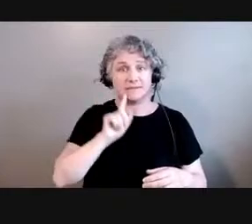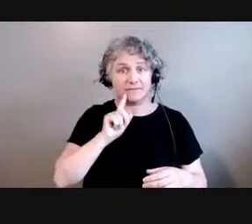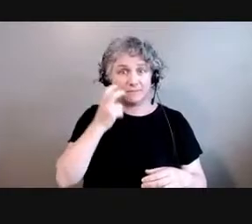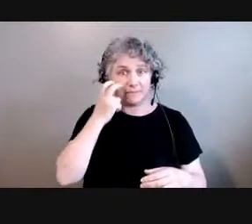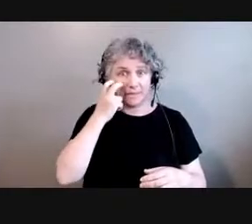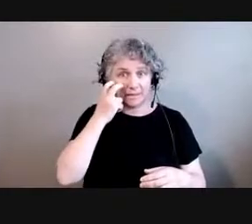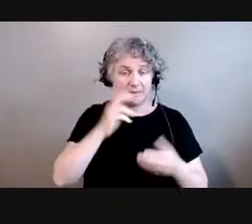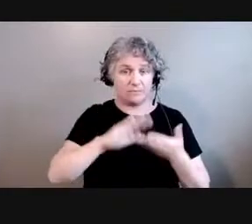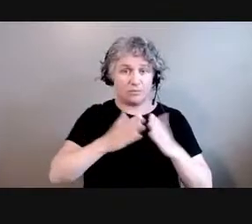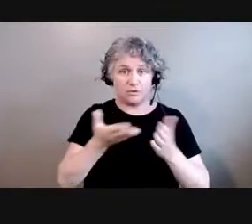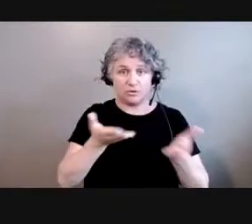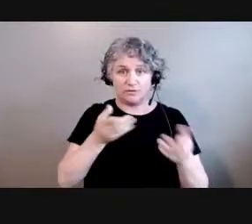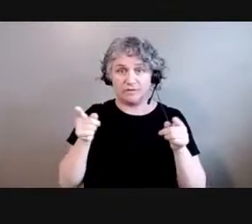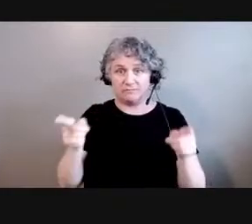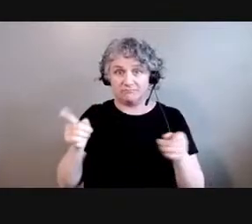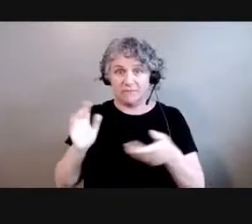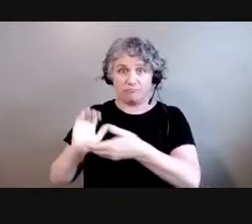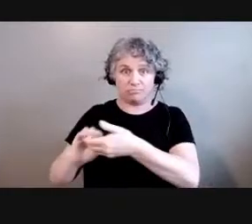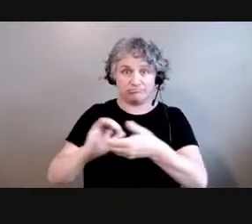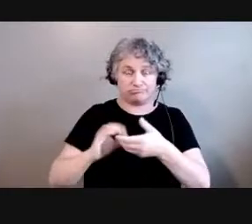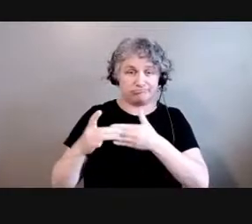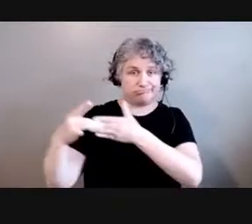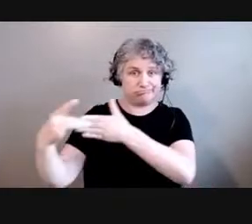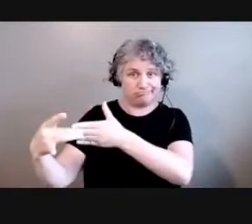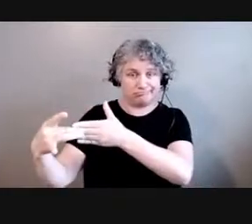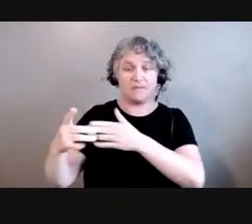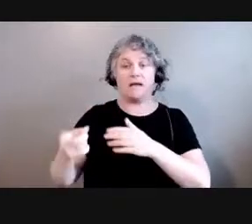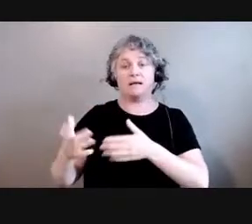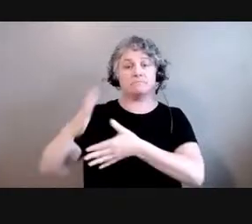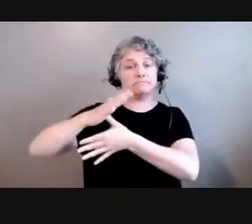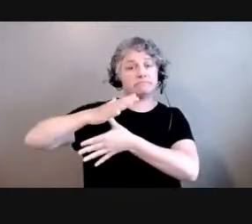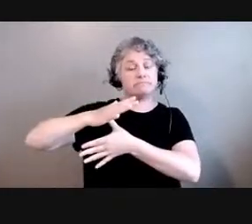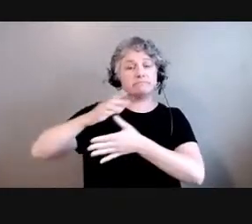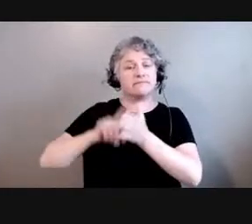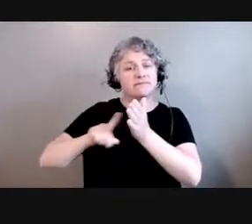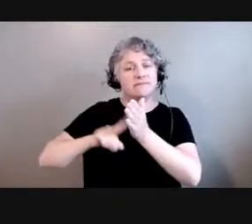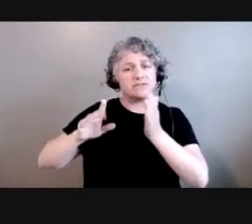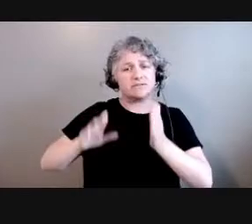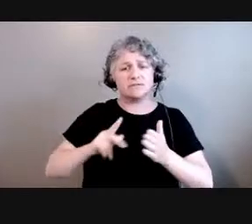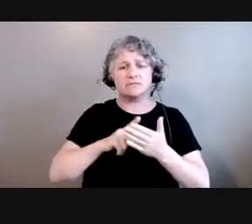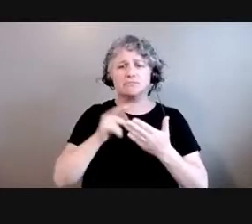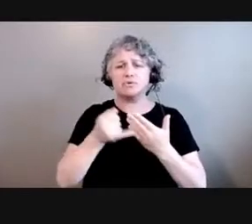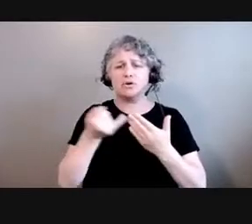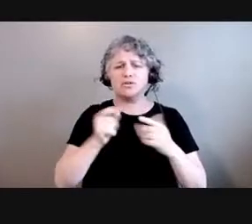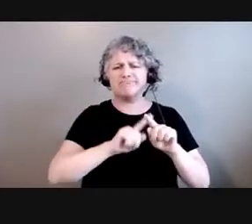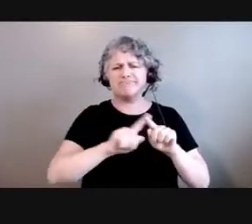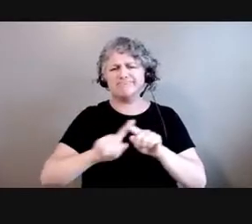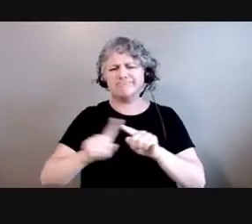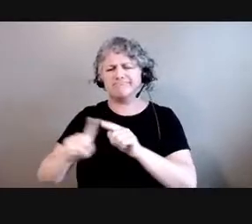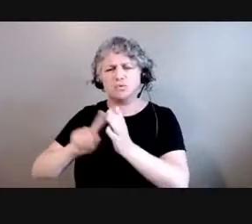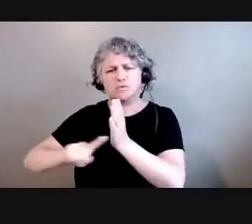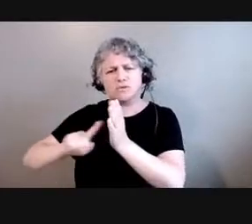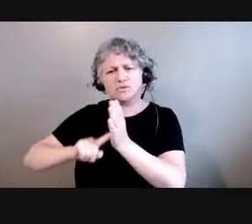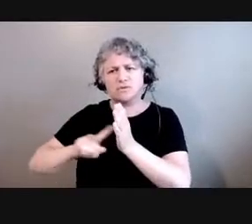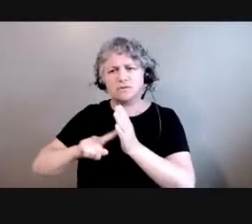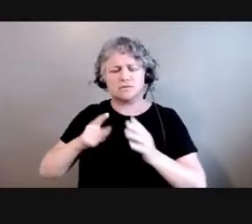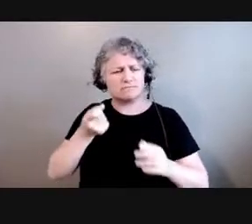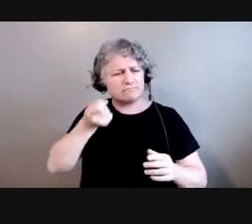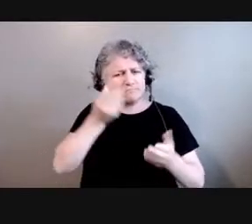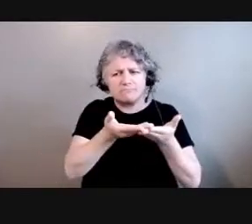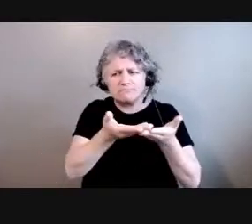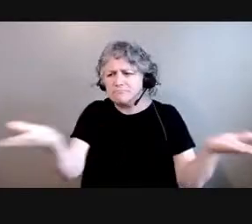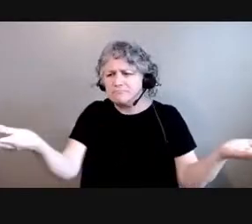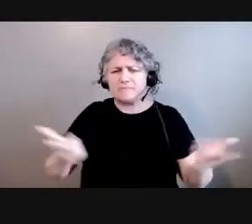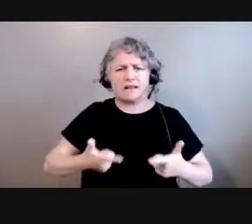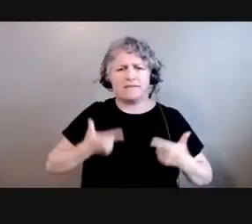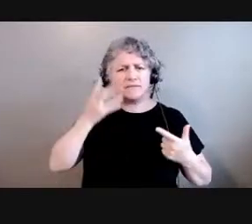Services. And he is the principal investigator for research projects to understand the lived experiences of persons